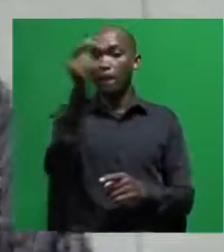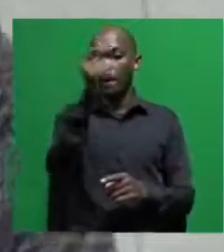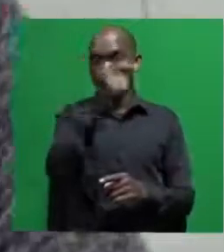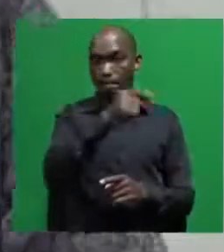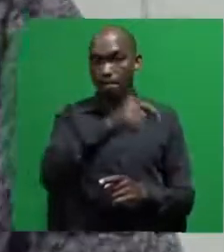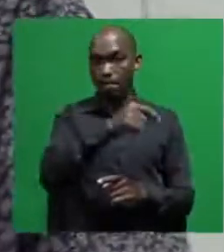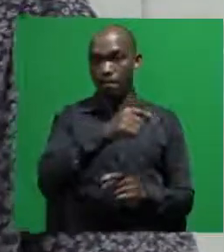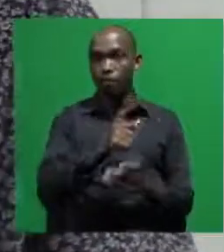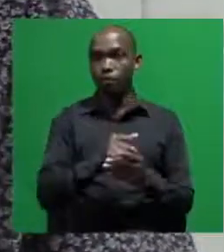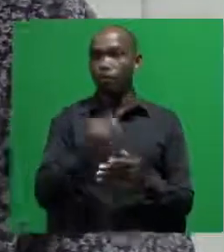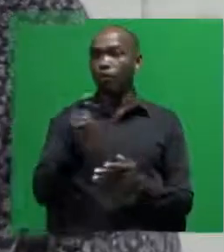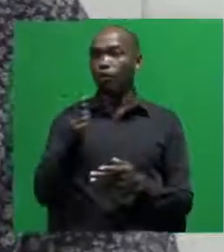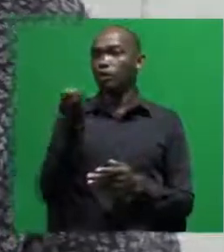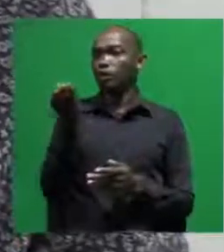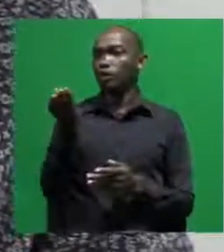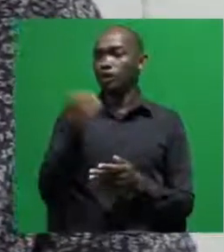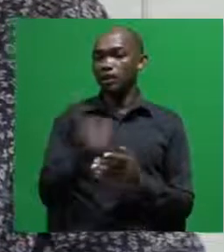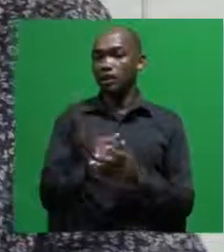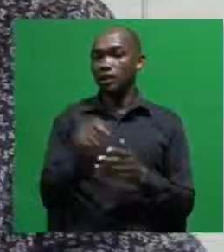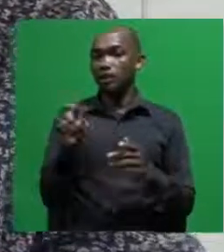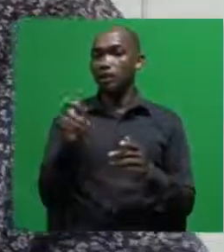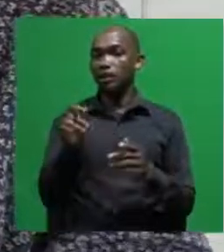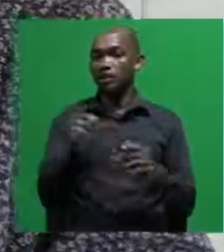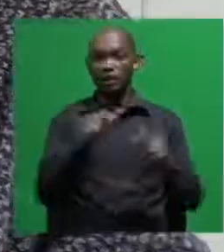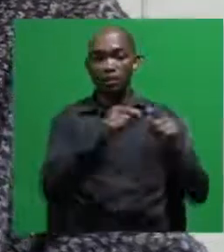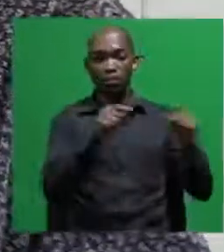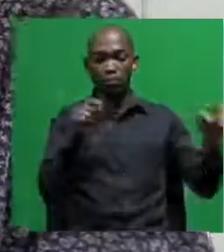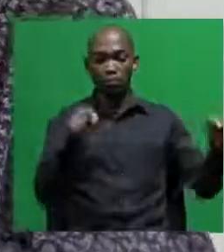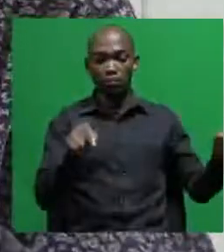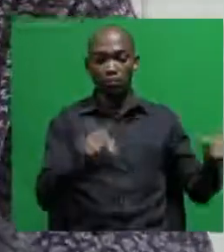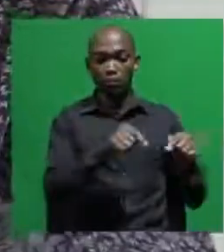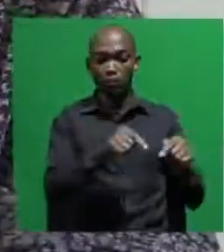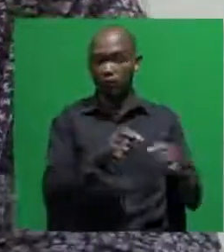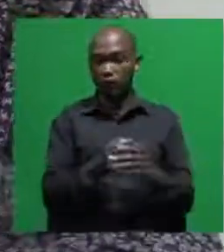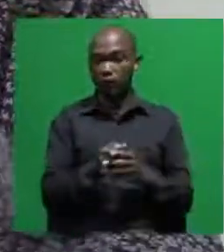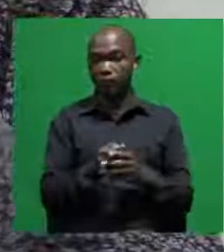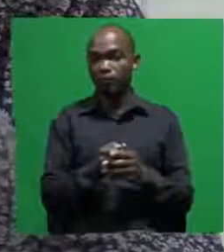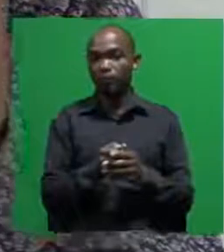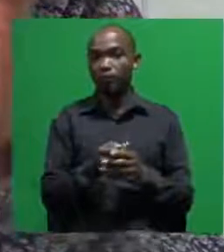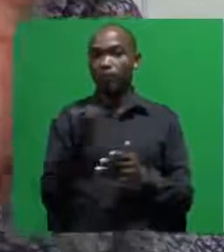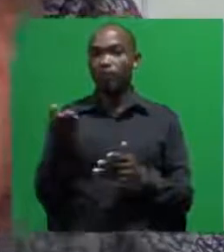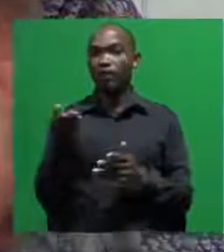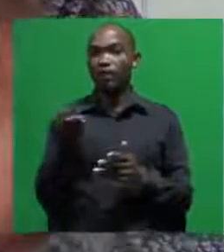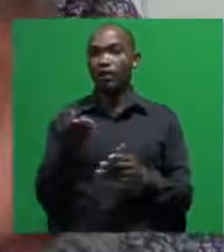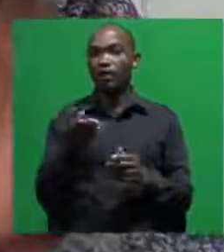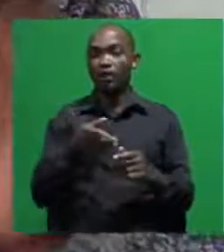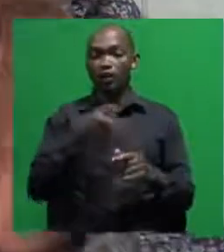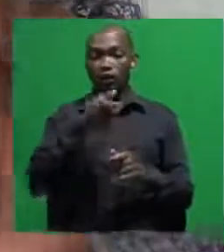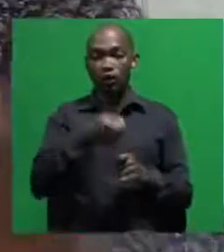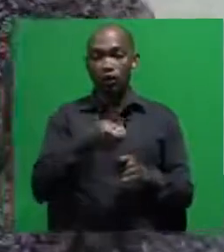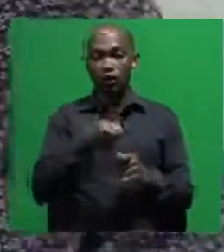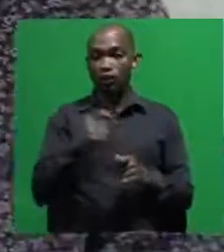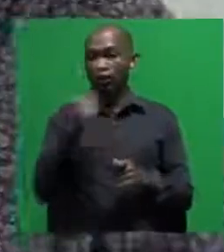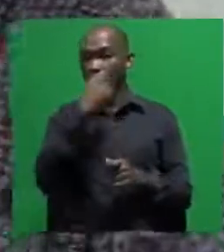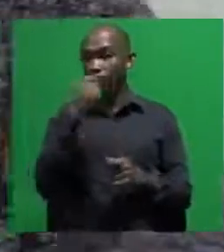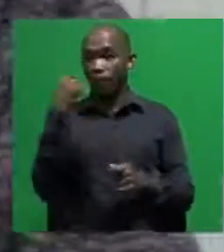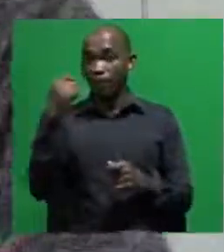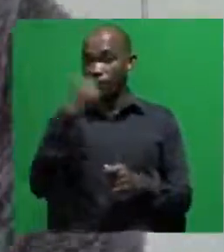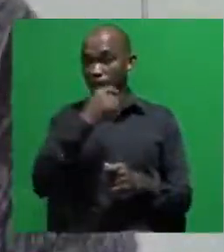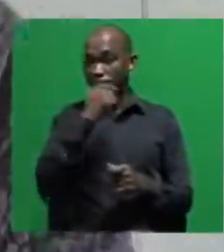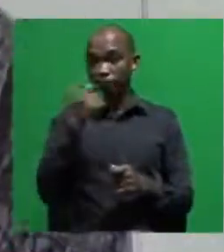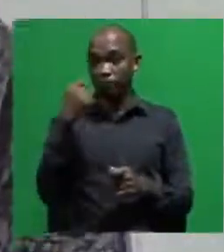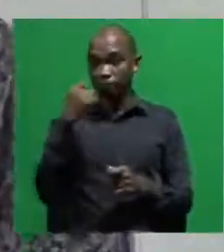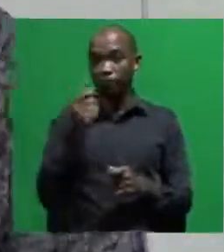What about this? This is a box for the toothpaste. So